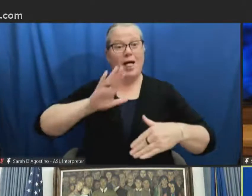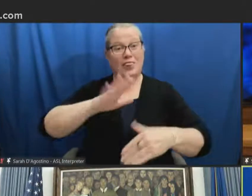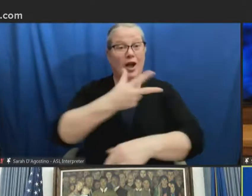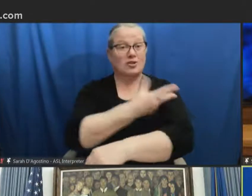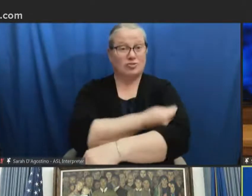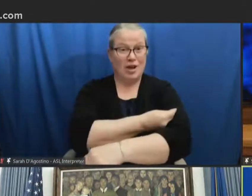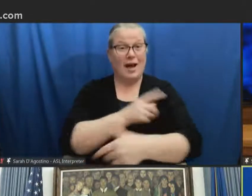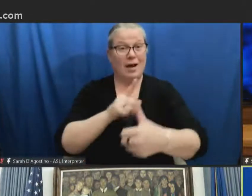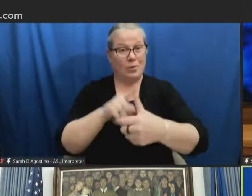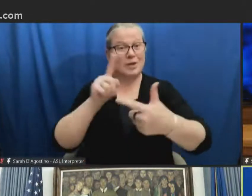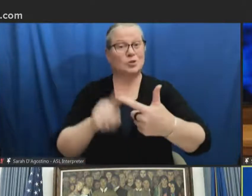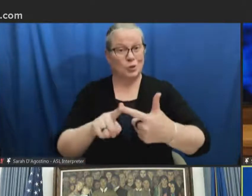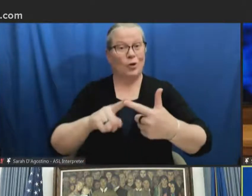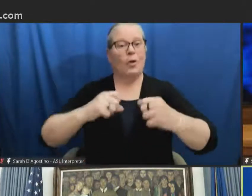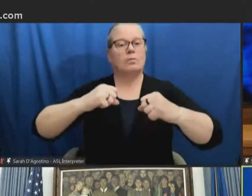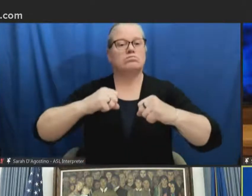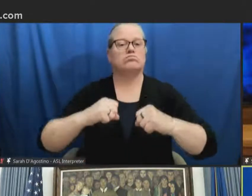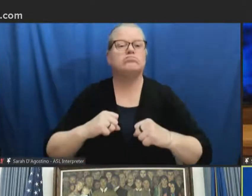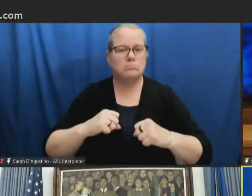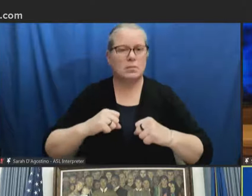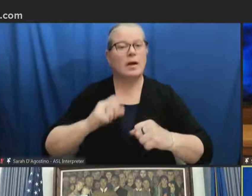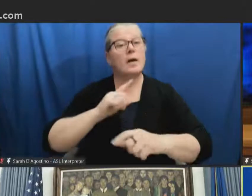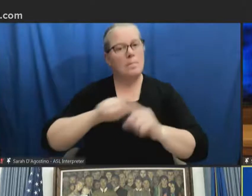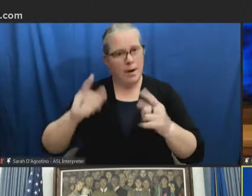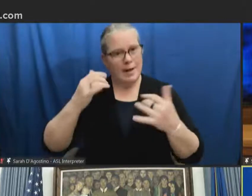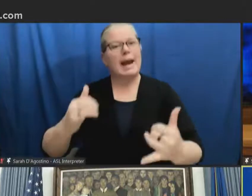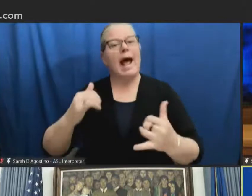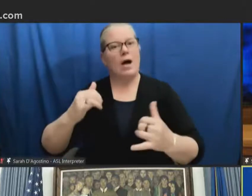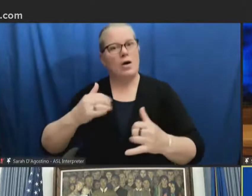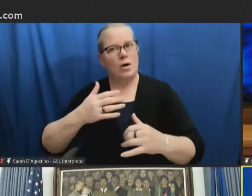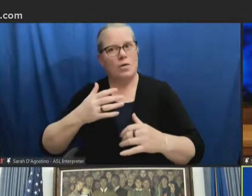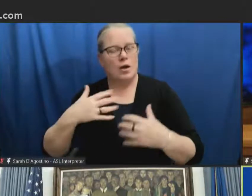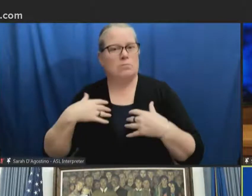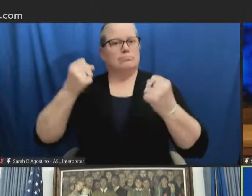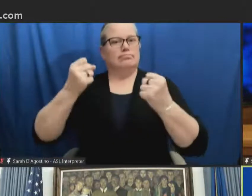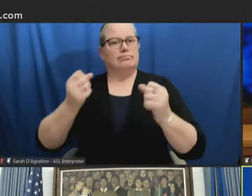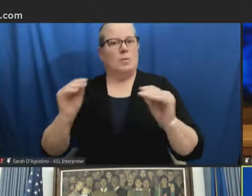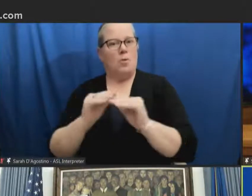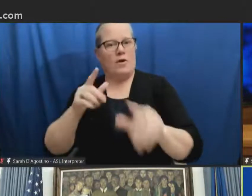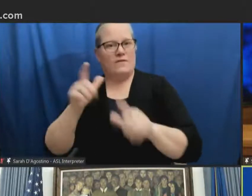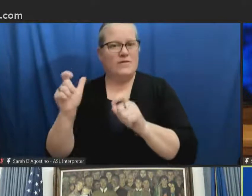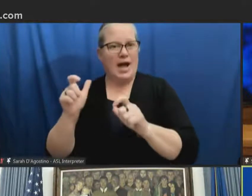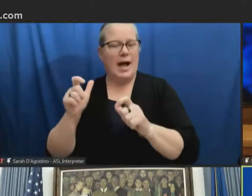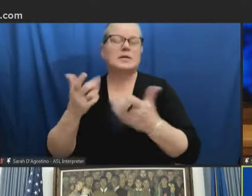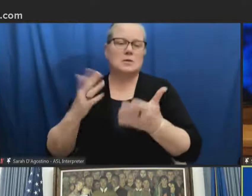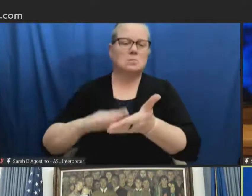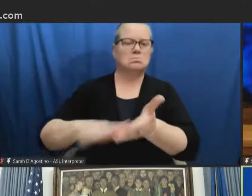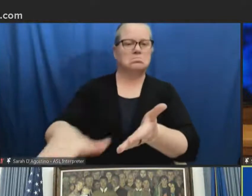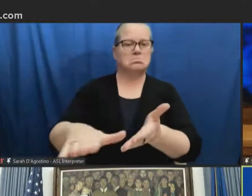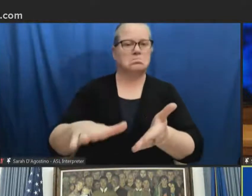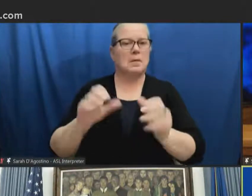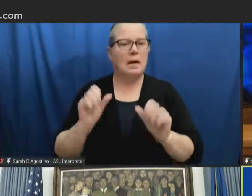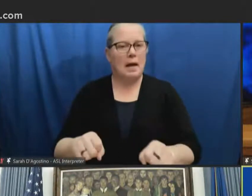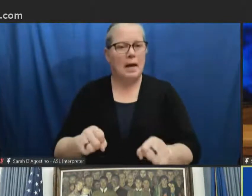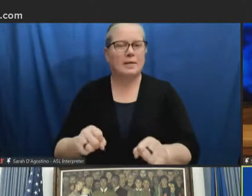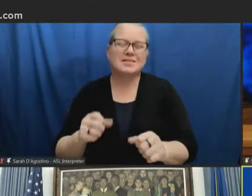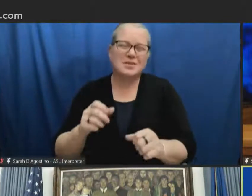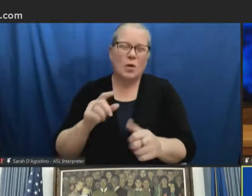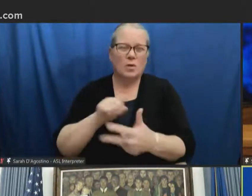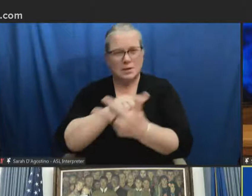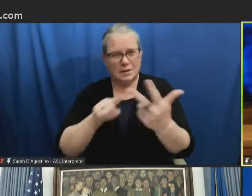but they are getting better quicker and are able to get discharged faster. So it's a combination of all of the things that I've just talked